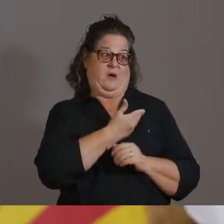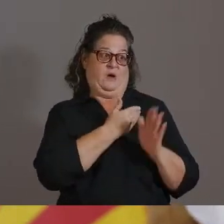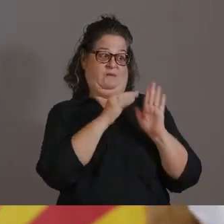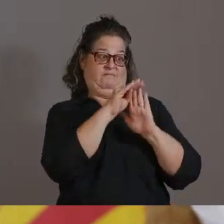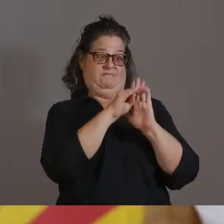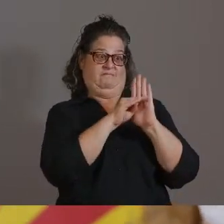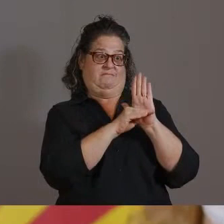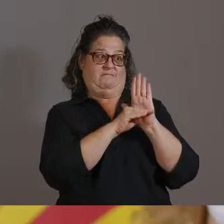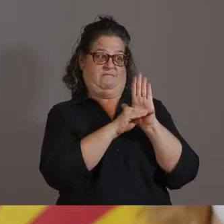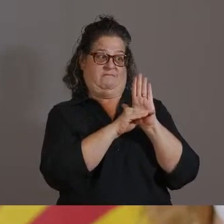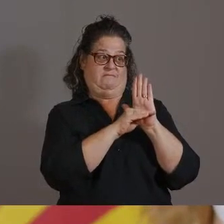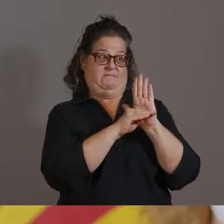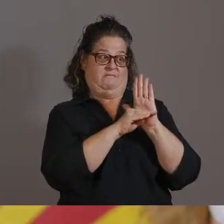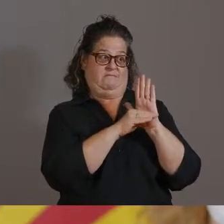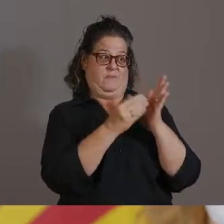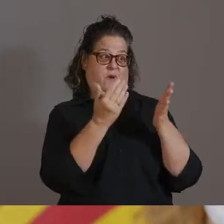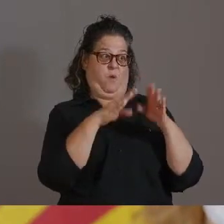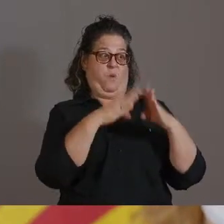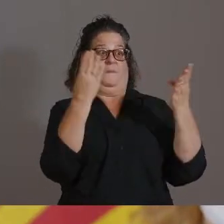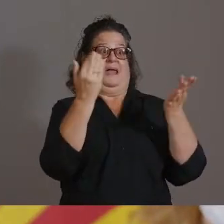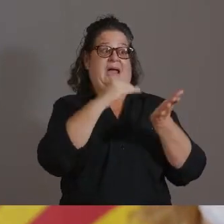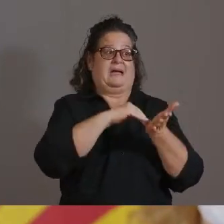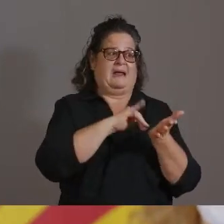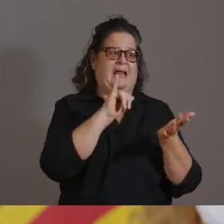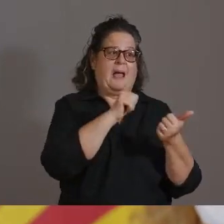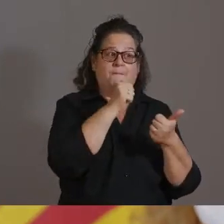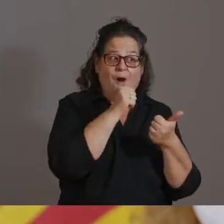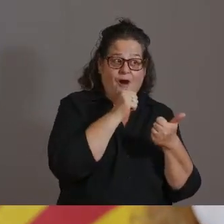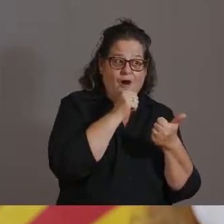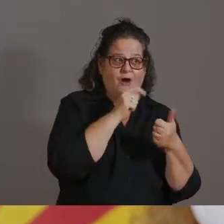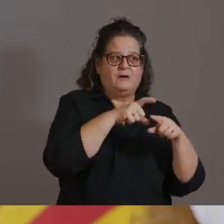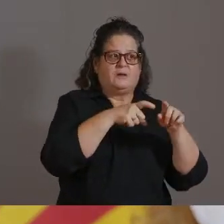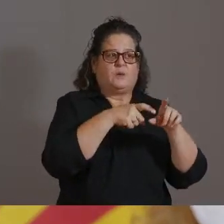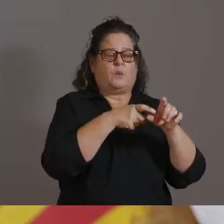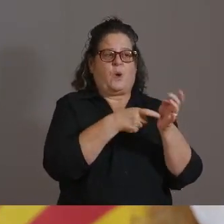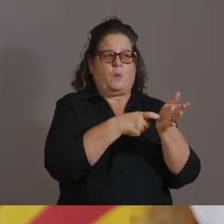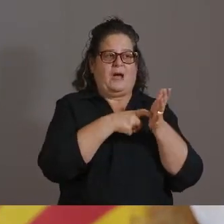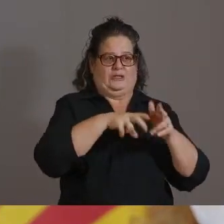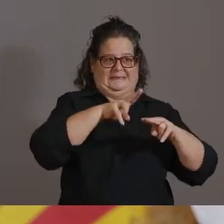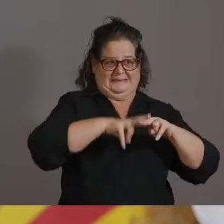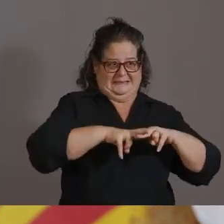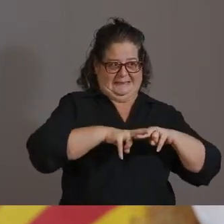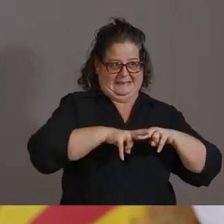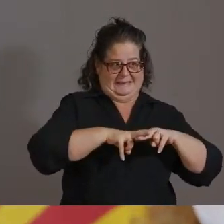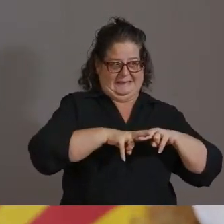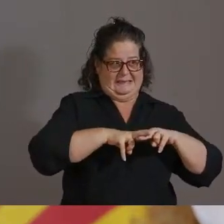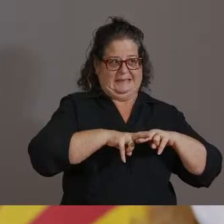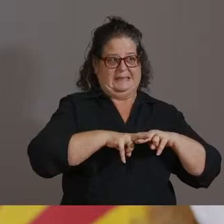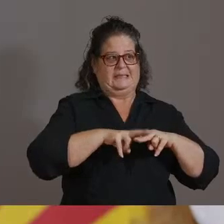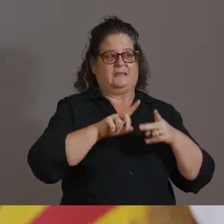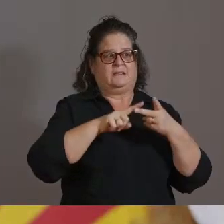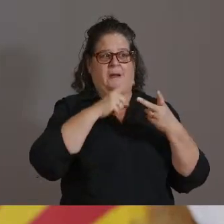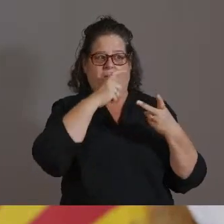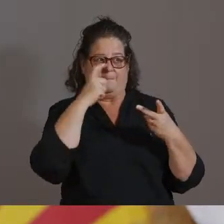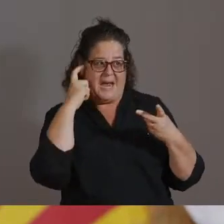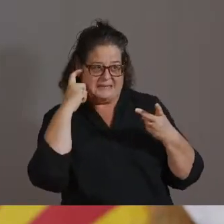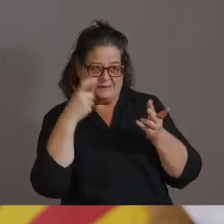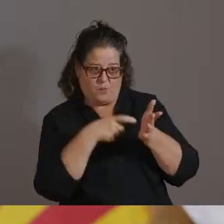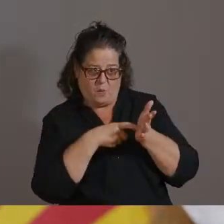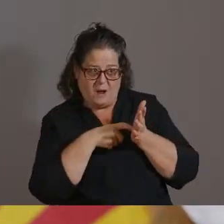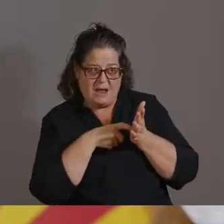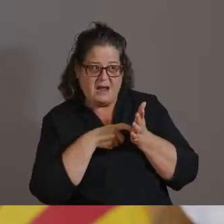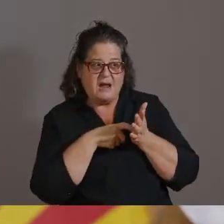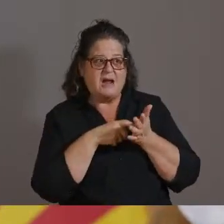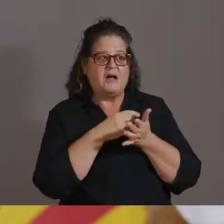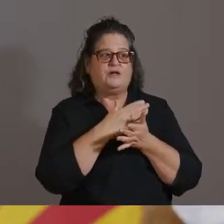to be sitting down, you're going to be eating, they have mask mandates when you come in. When you're not eating or drinking,